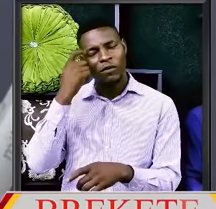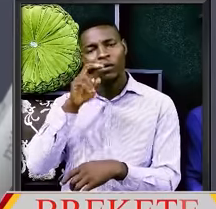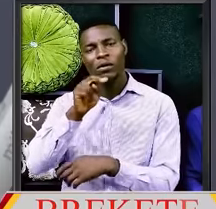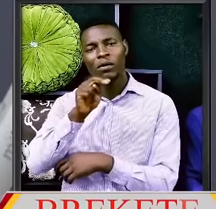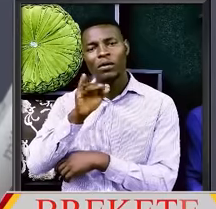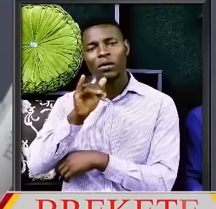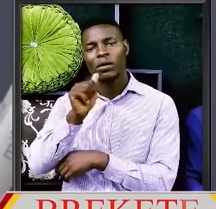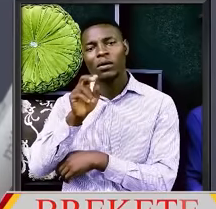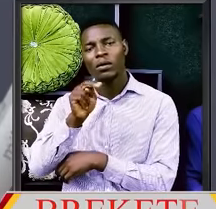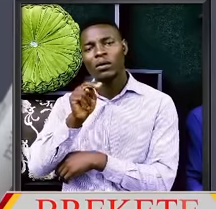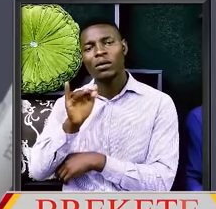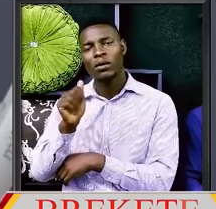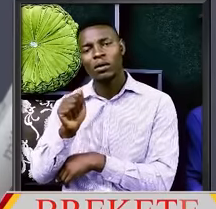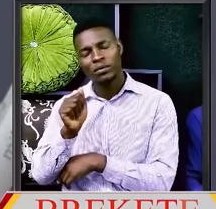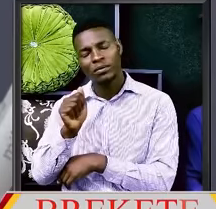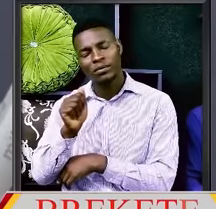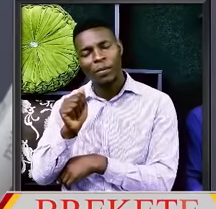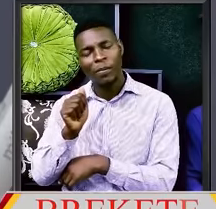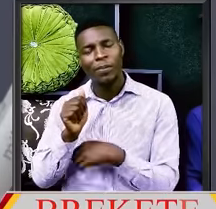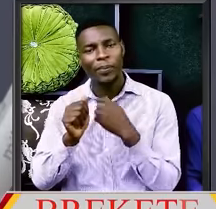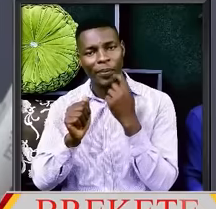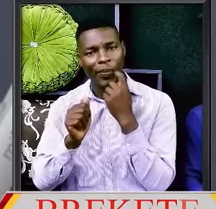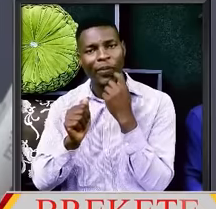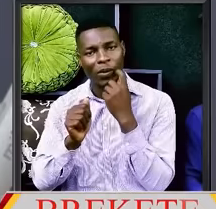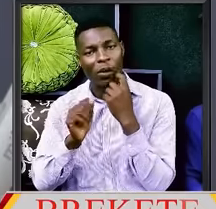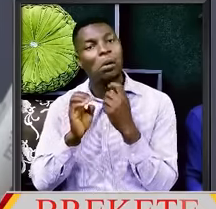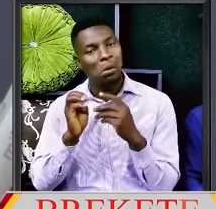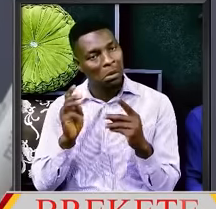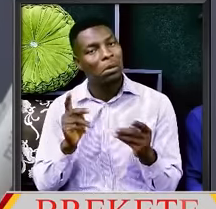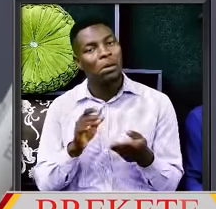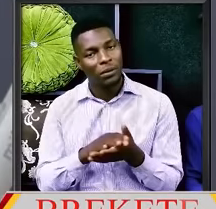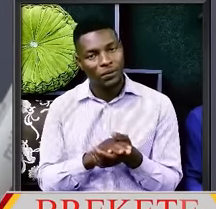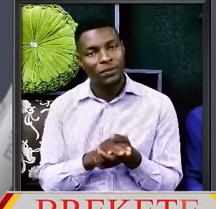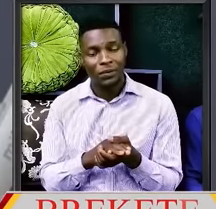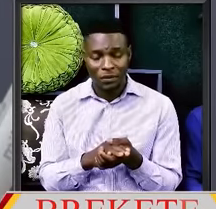Mopo Nyanya. Yes.